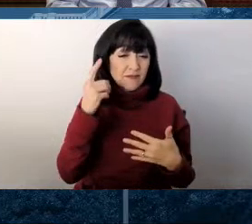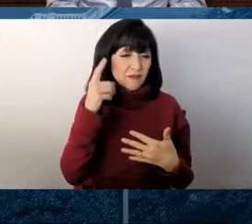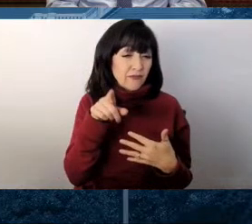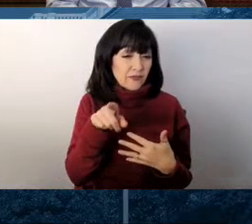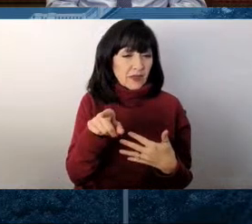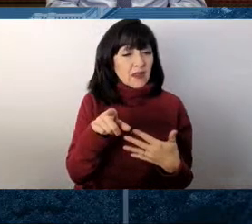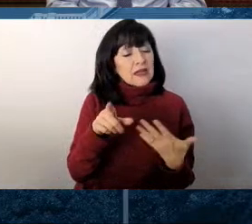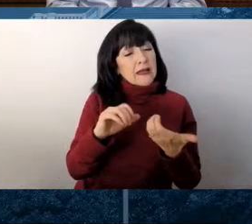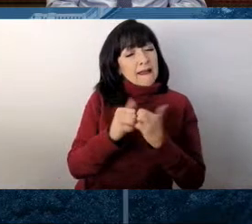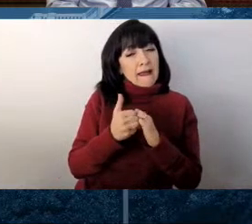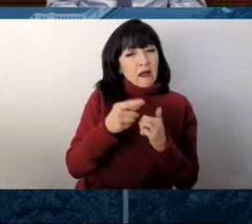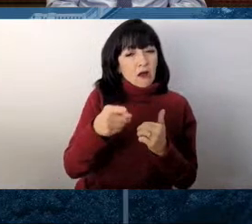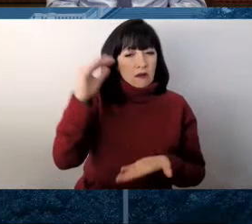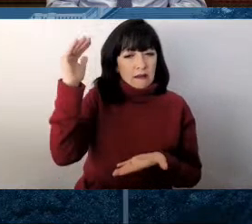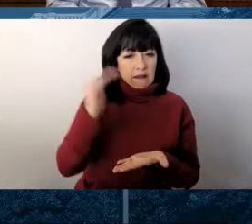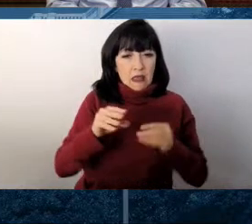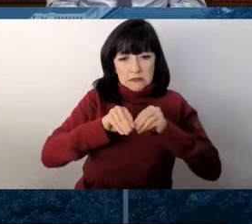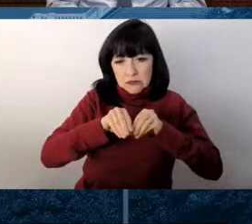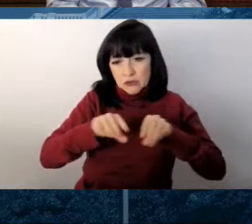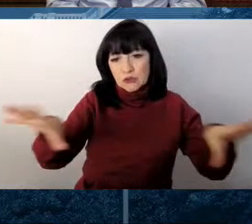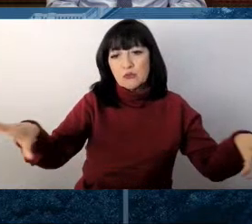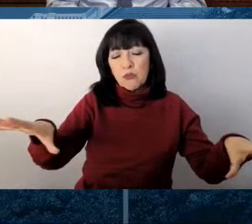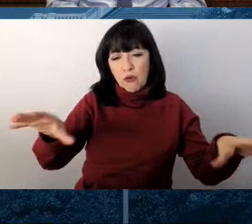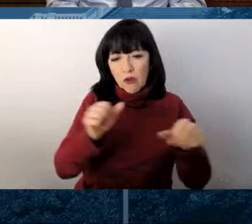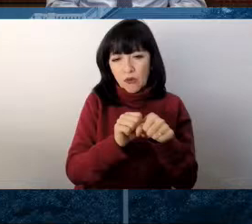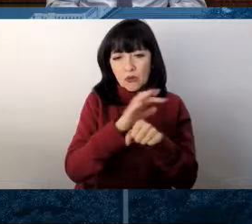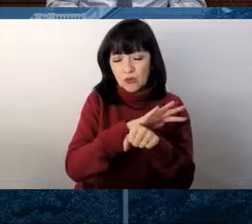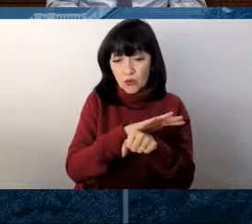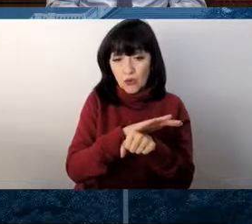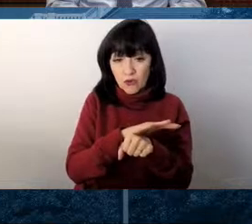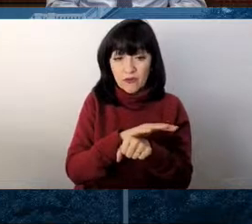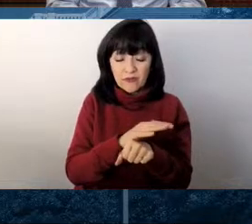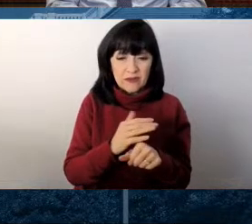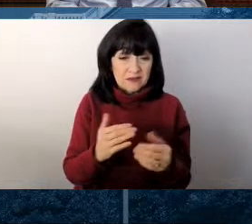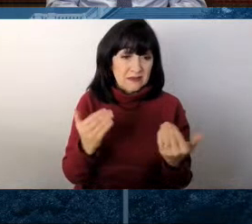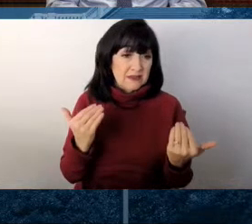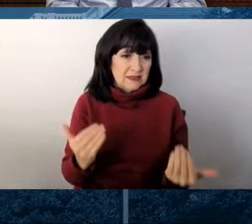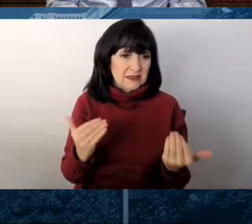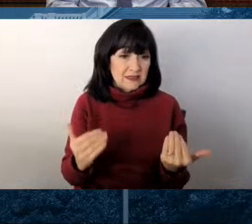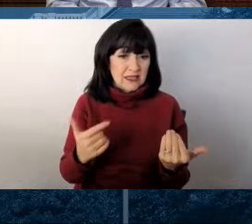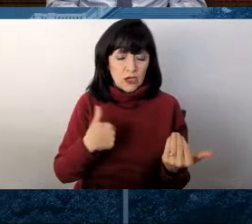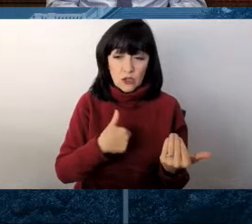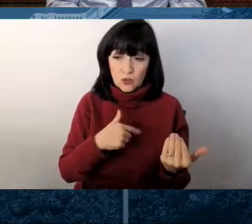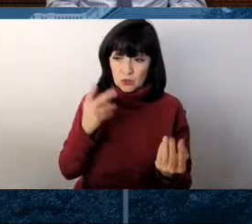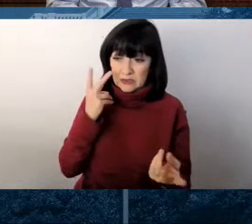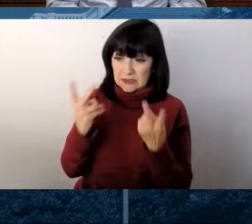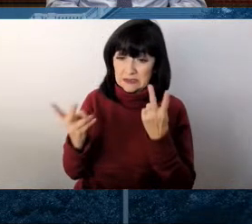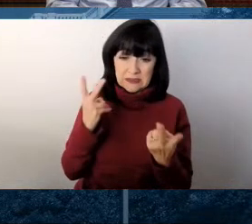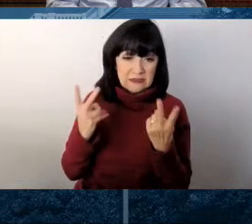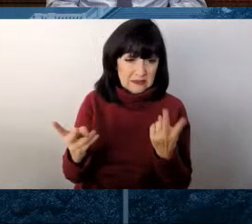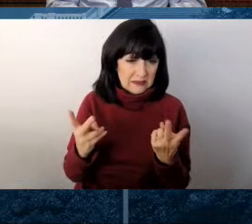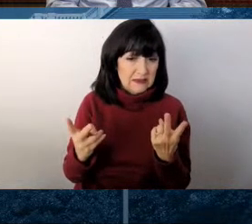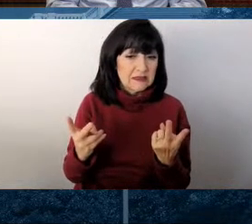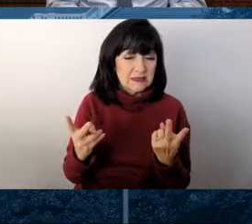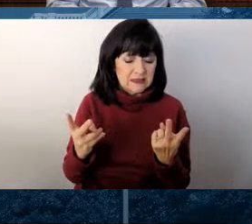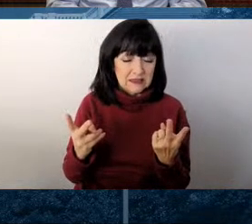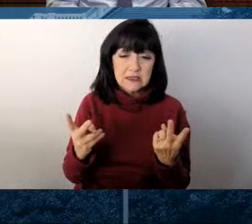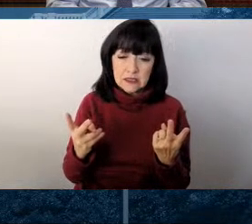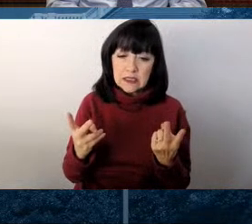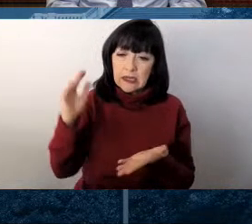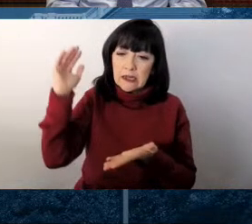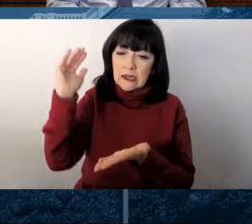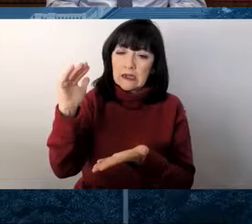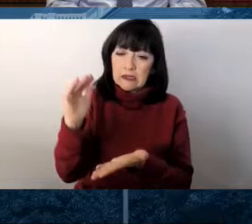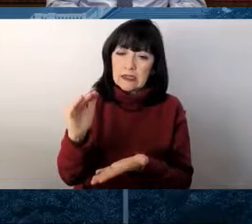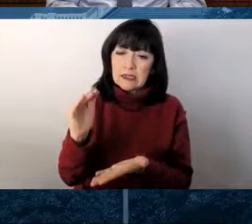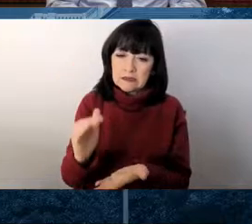We've seen incredible positive numbers, over 2,500 now on a 7-day moving average. That's